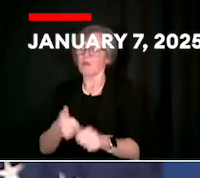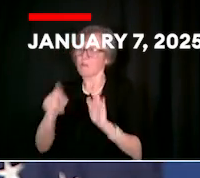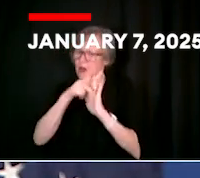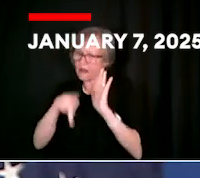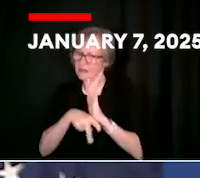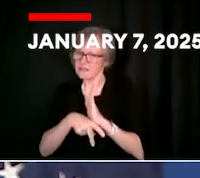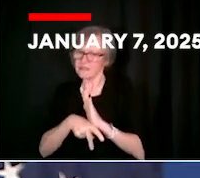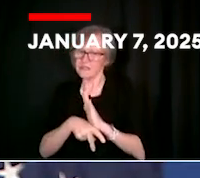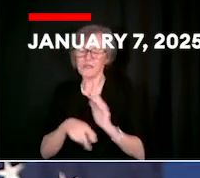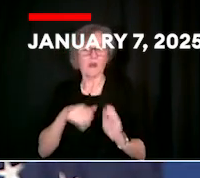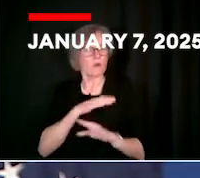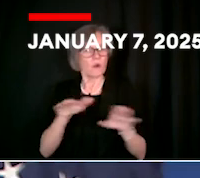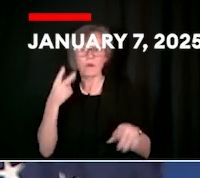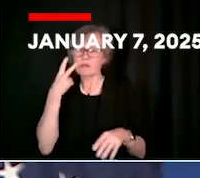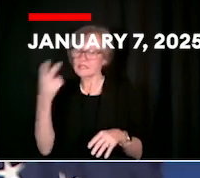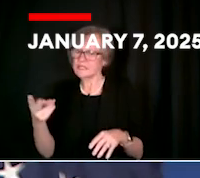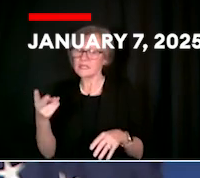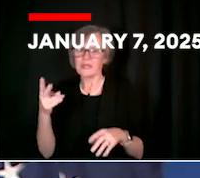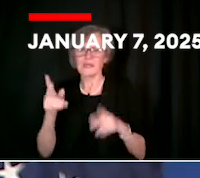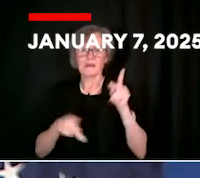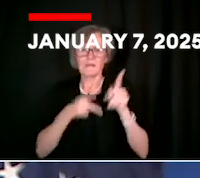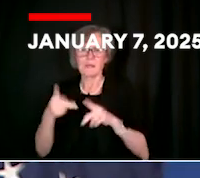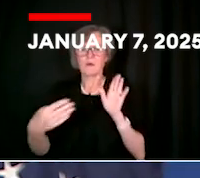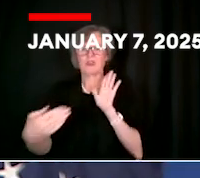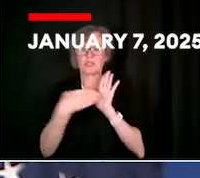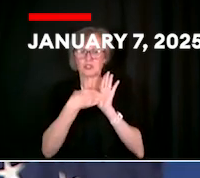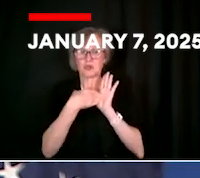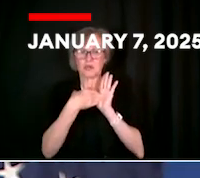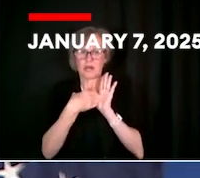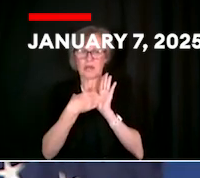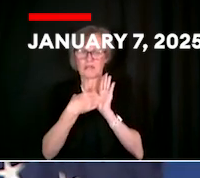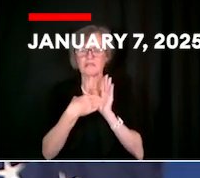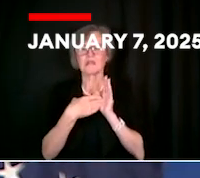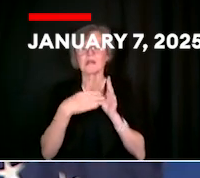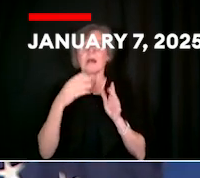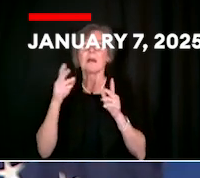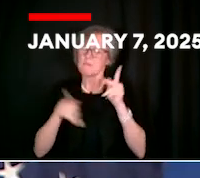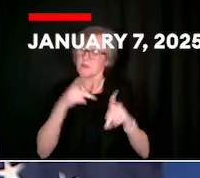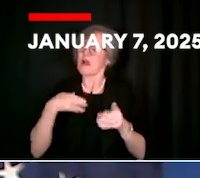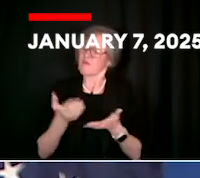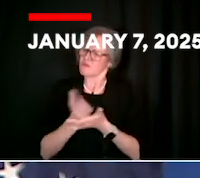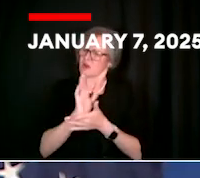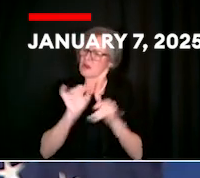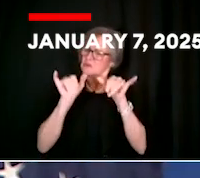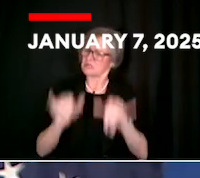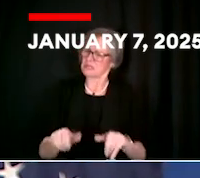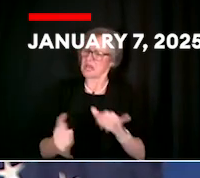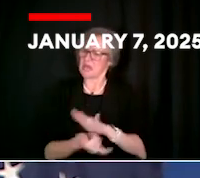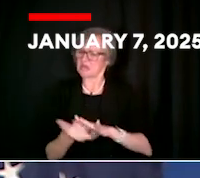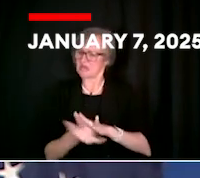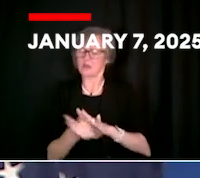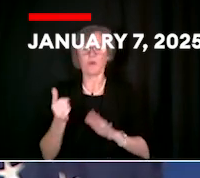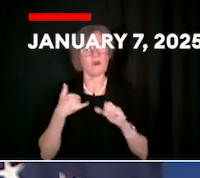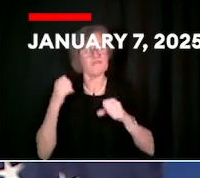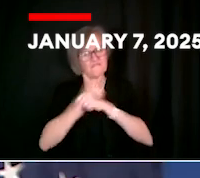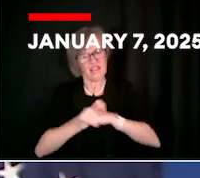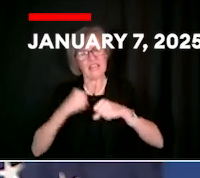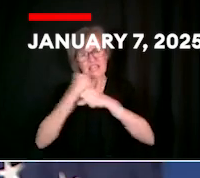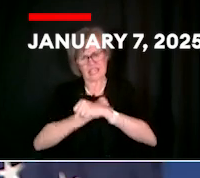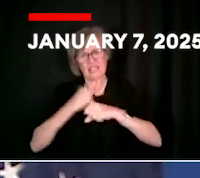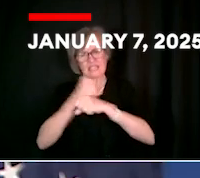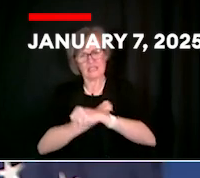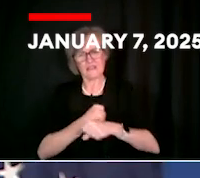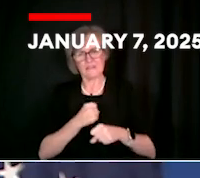We don't see those who are suing us to say people should have a right to stay on the system. So we're fighting, you know,